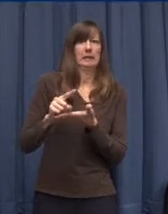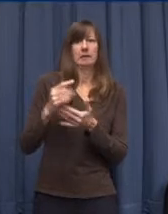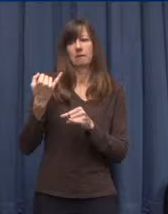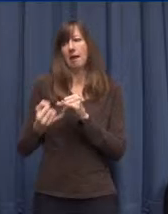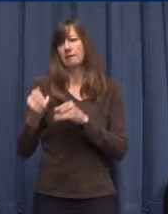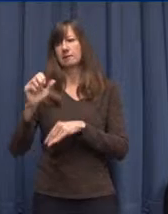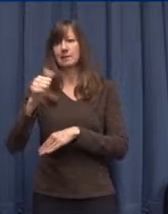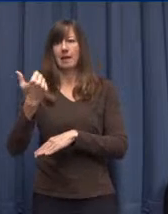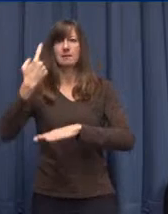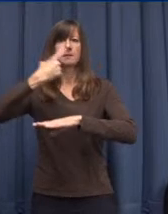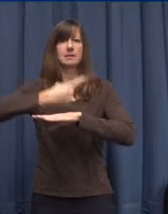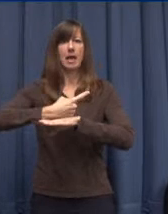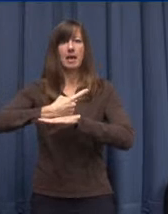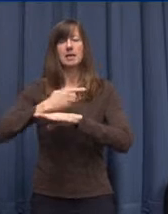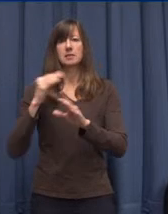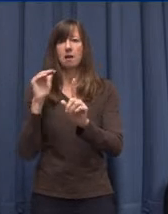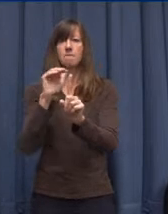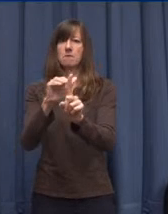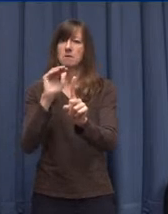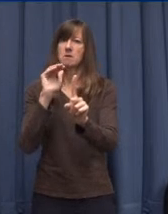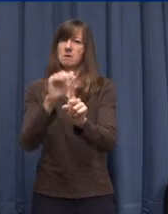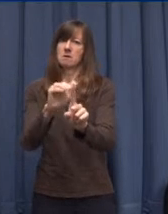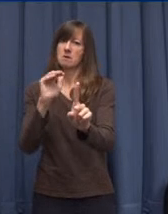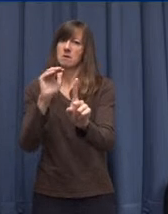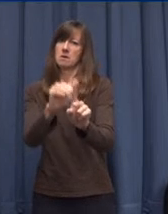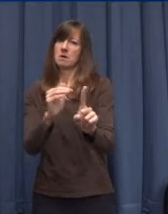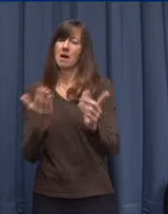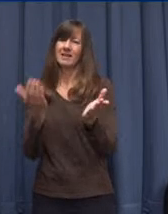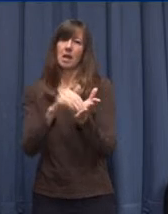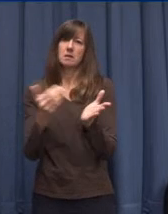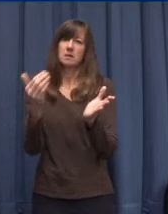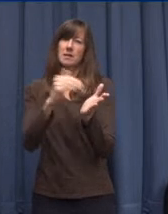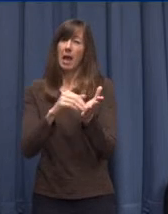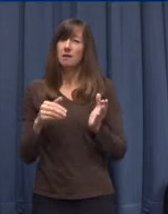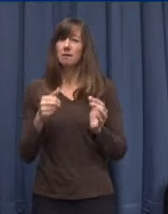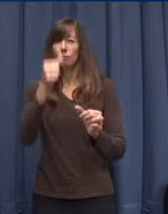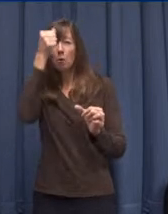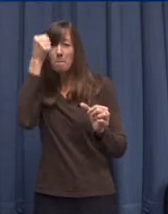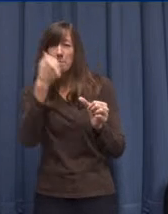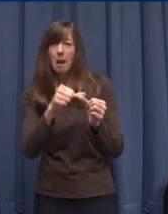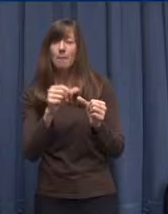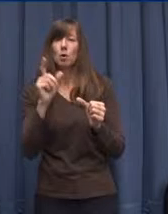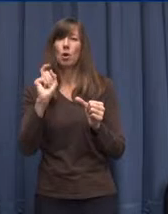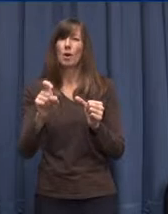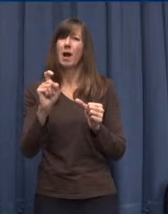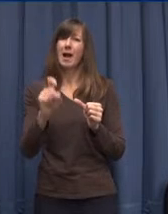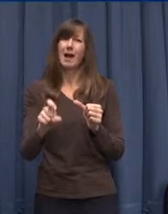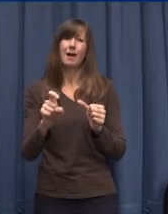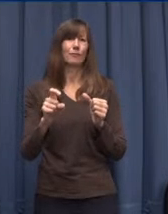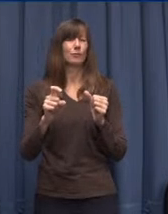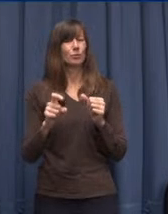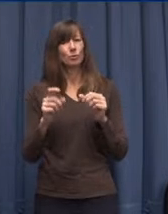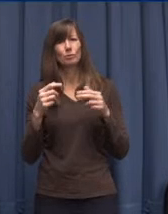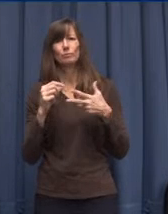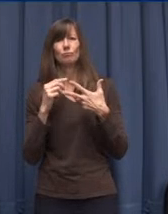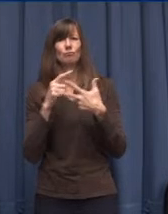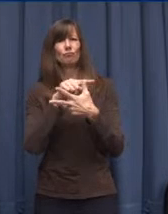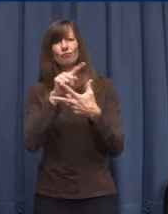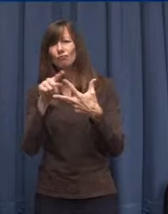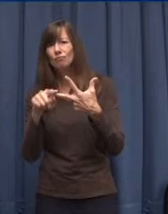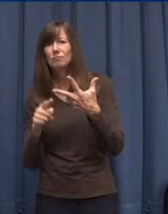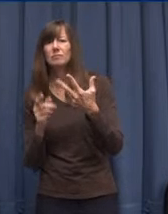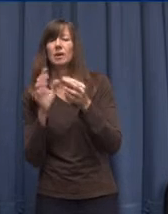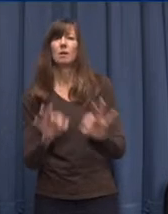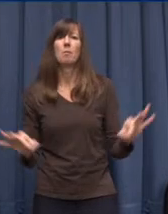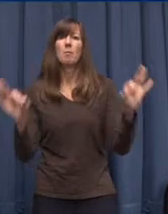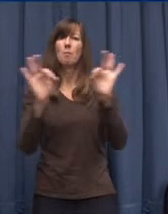for every one of us. These indicators, as I've already shared, 2.98% positivity rate in the last 24